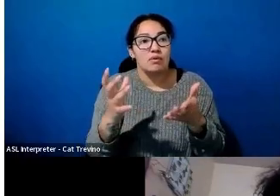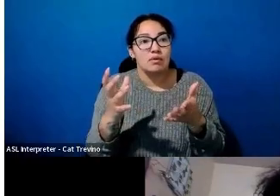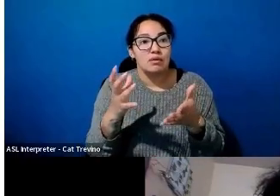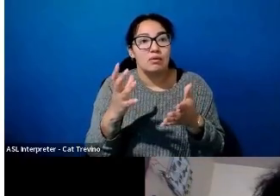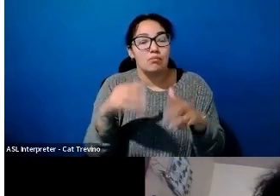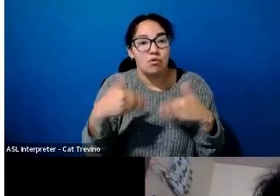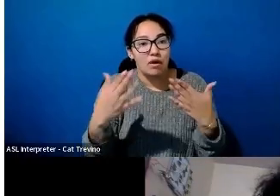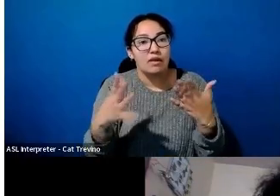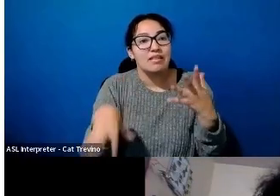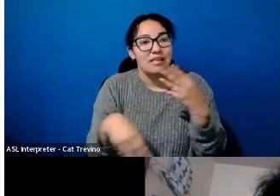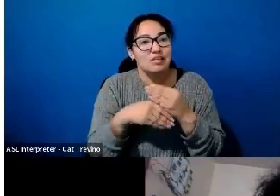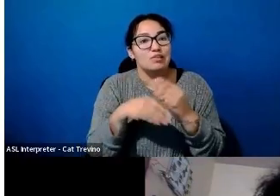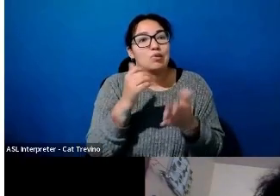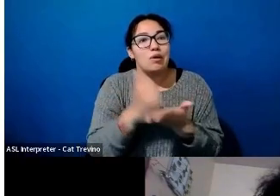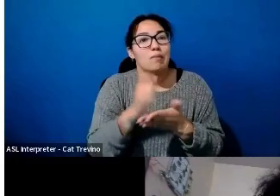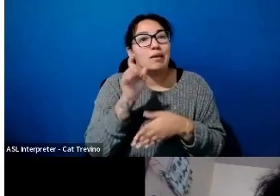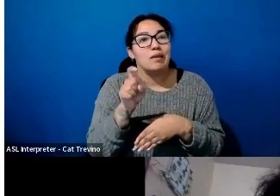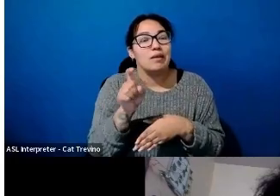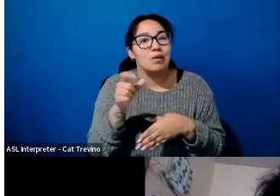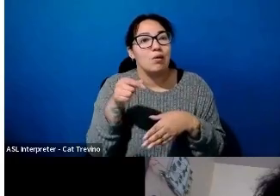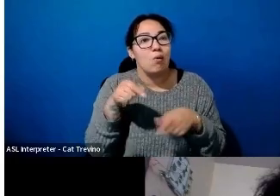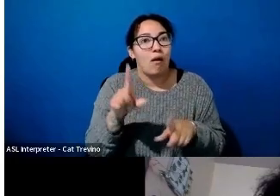needed as a child.